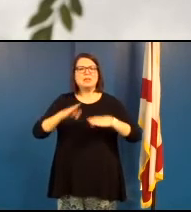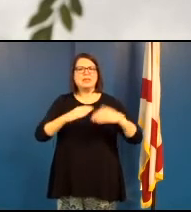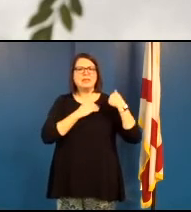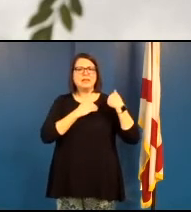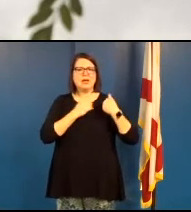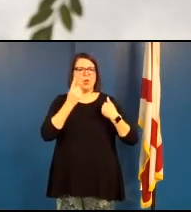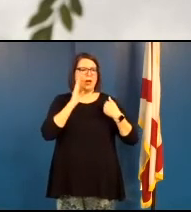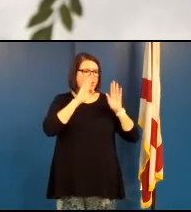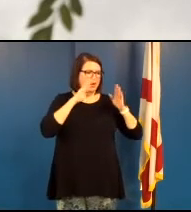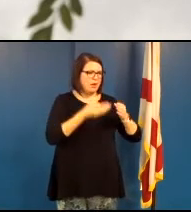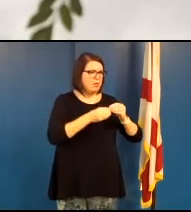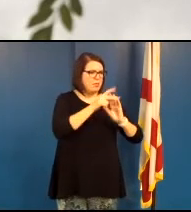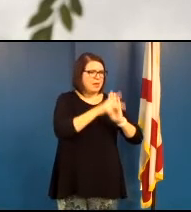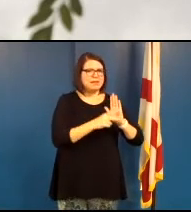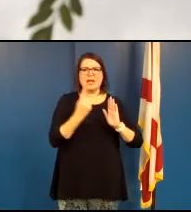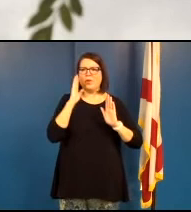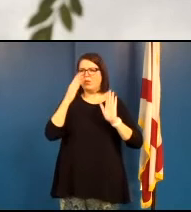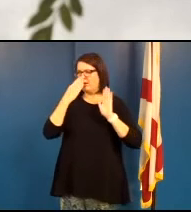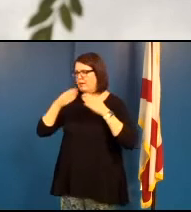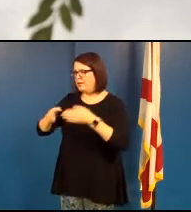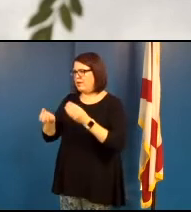be handle whipping the votes during session.